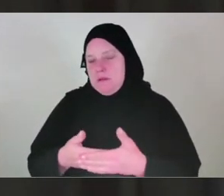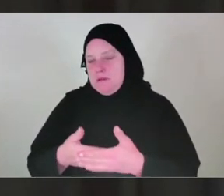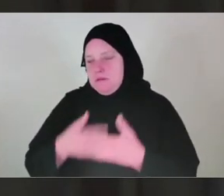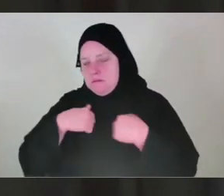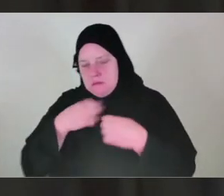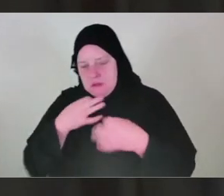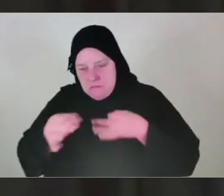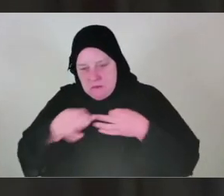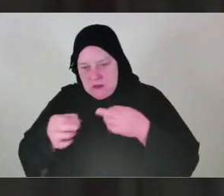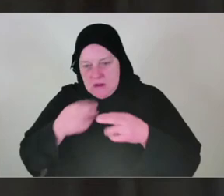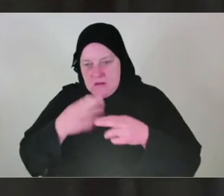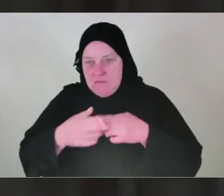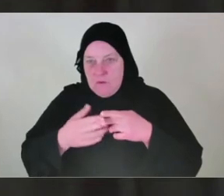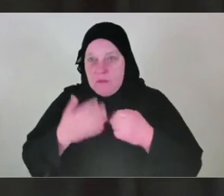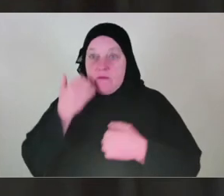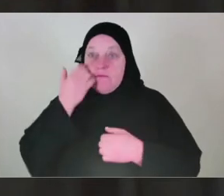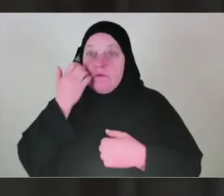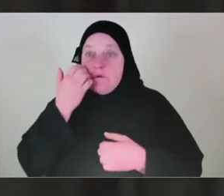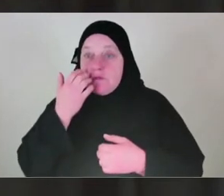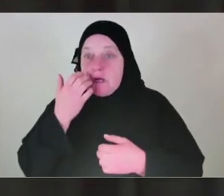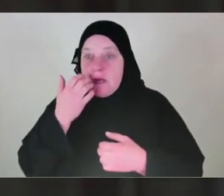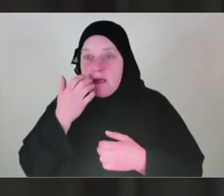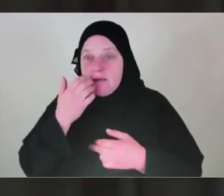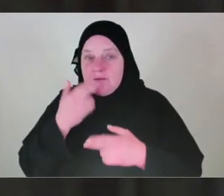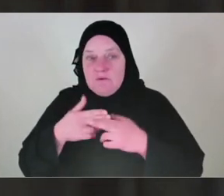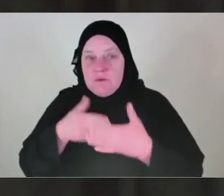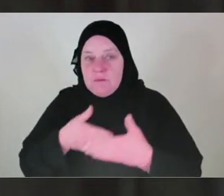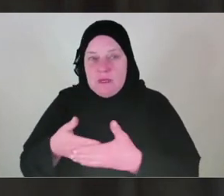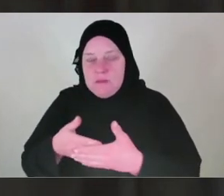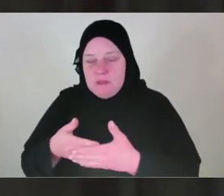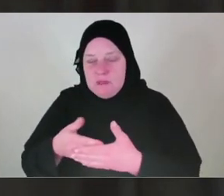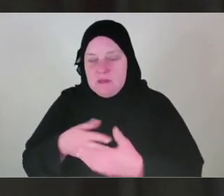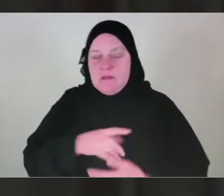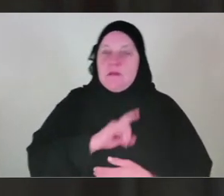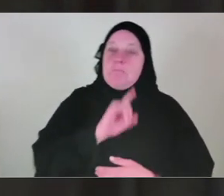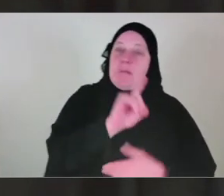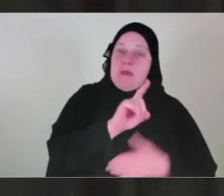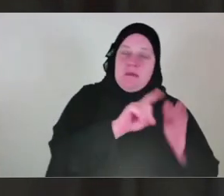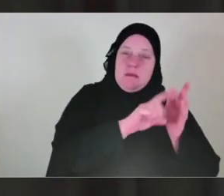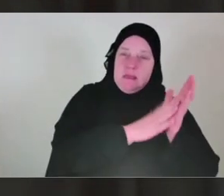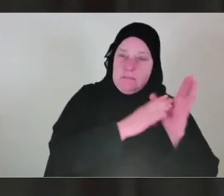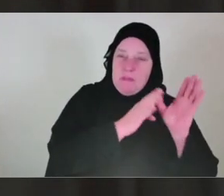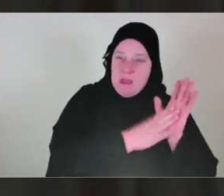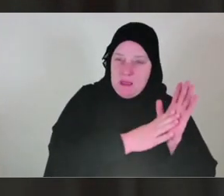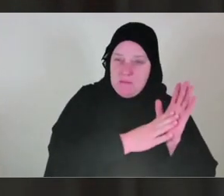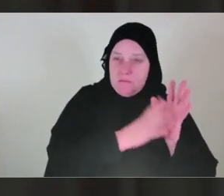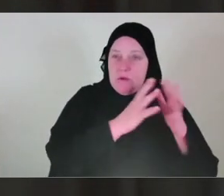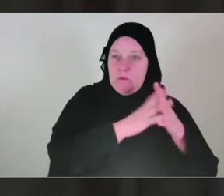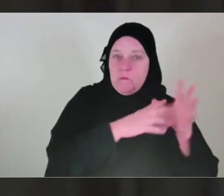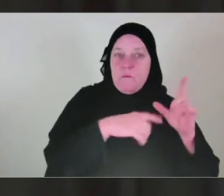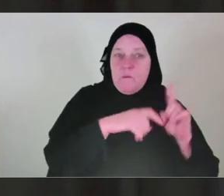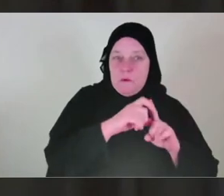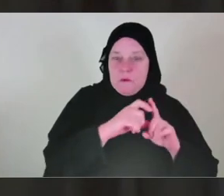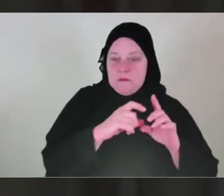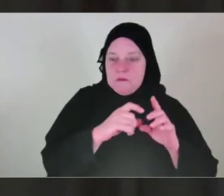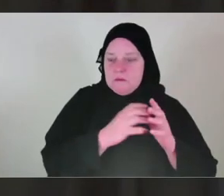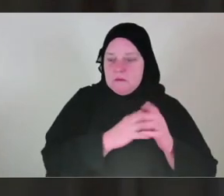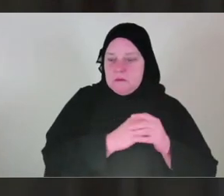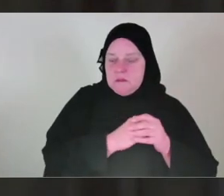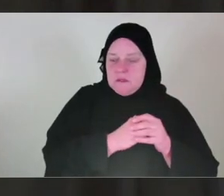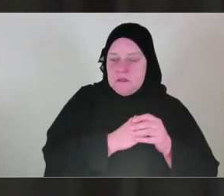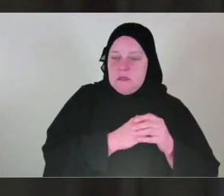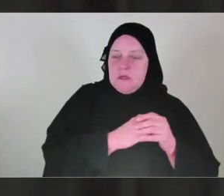child. Ya Ali ibn Musa Rida salawatullahi wa salamu alayhi. When he mentions this child, he